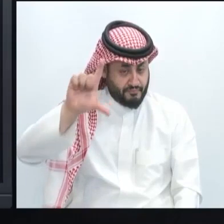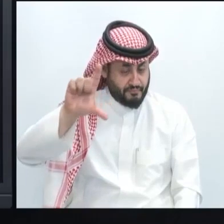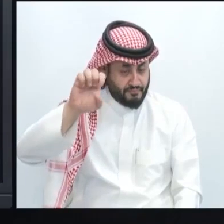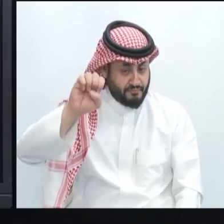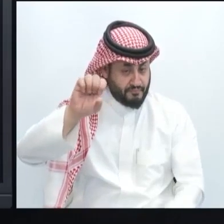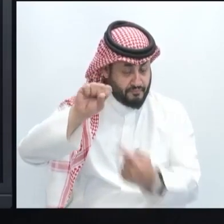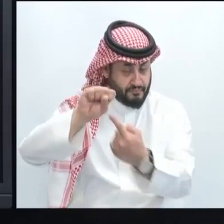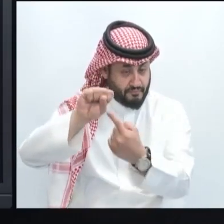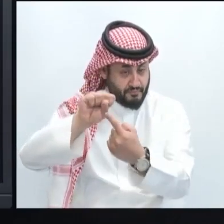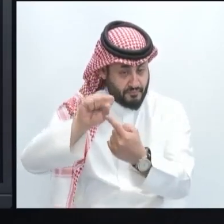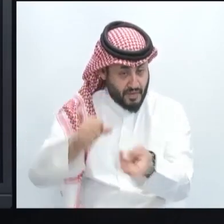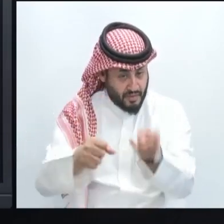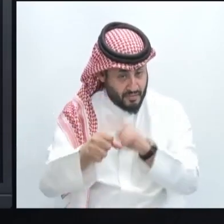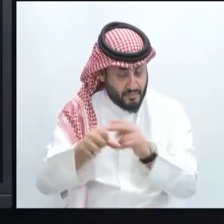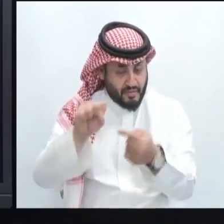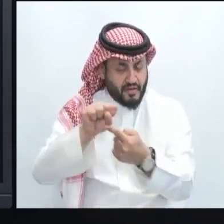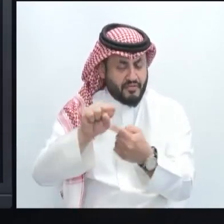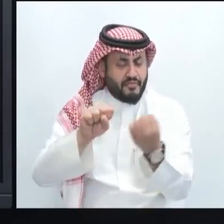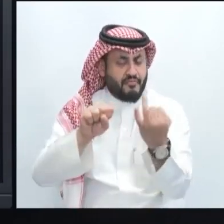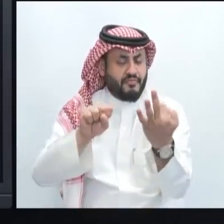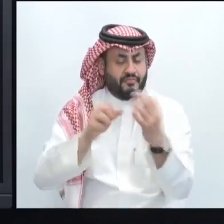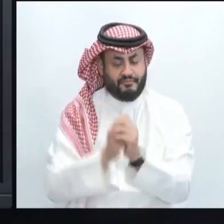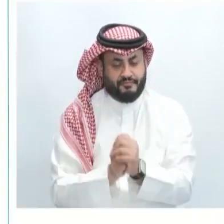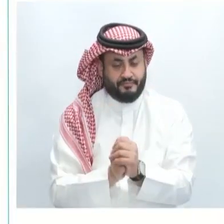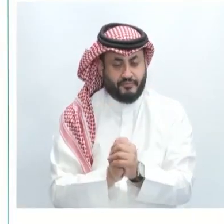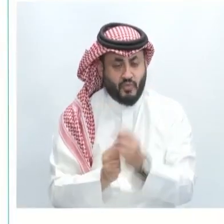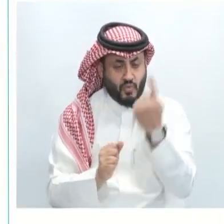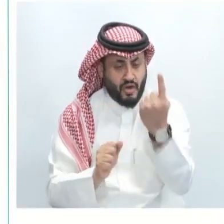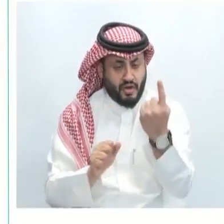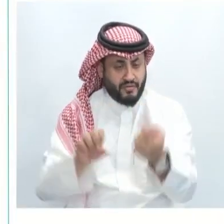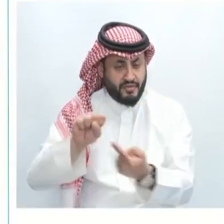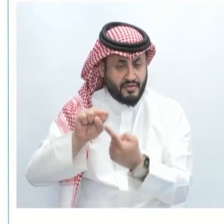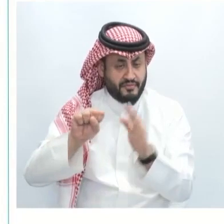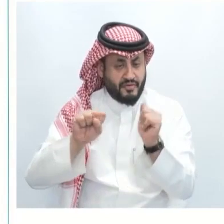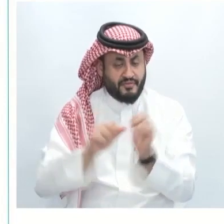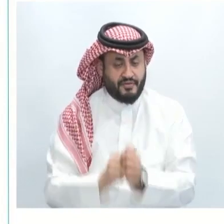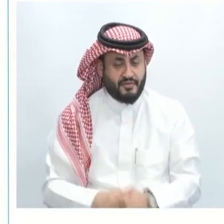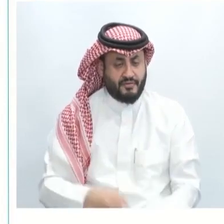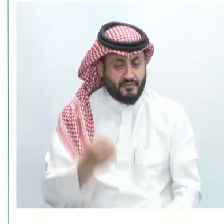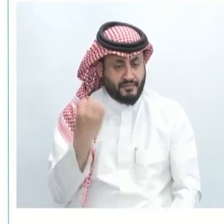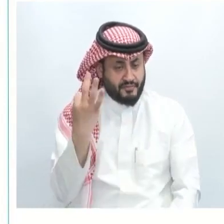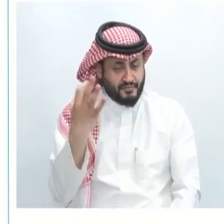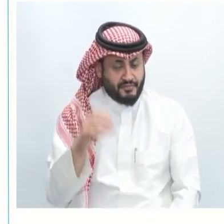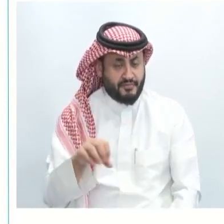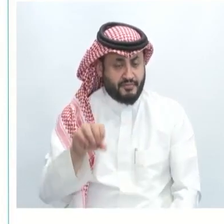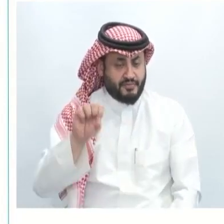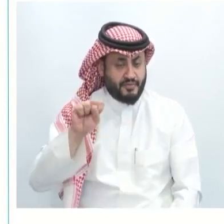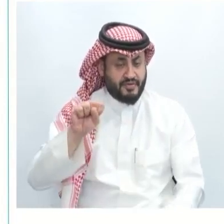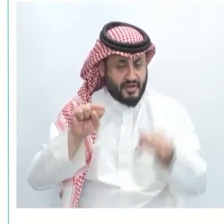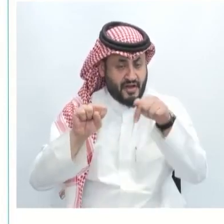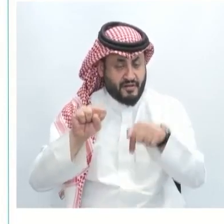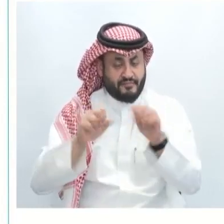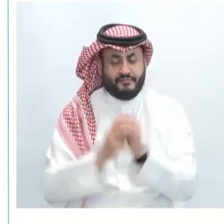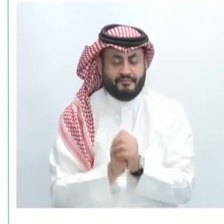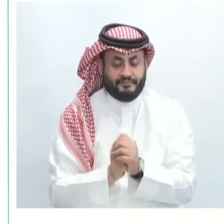three, then we say, these are three apples. Apples. These